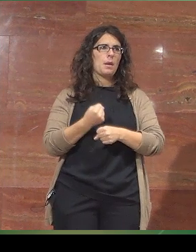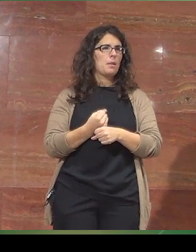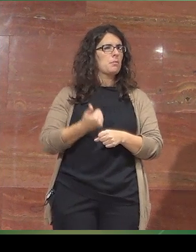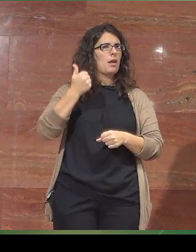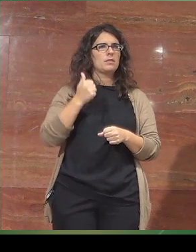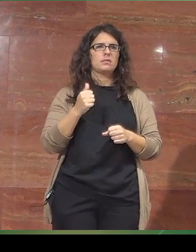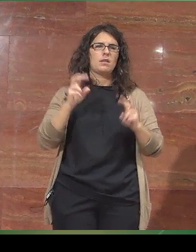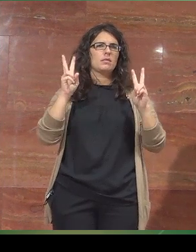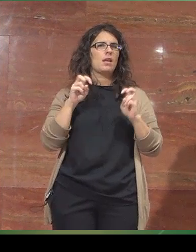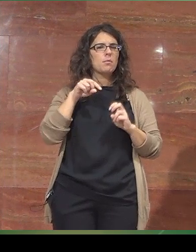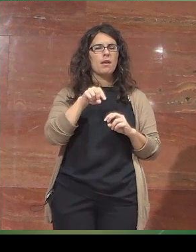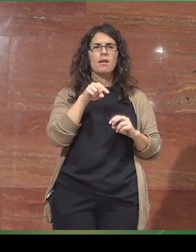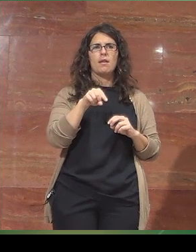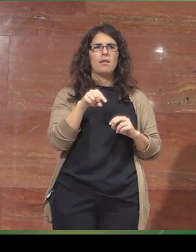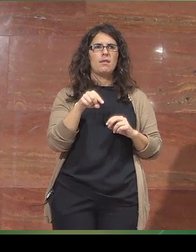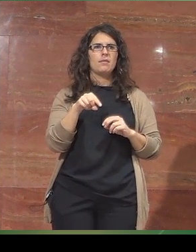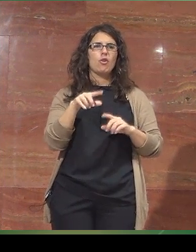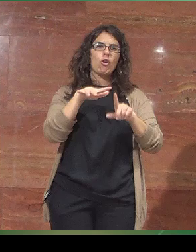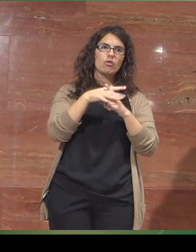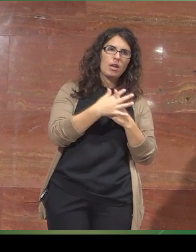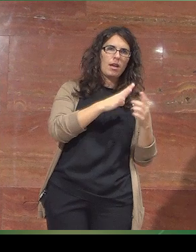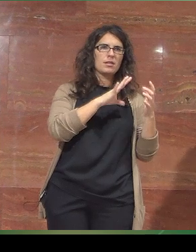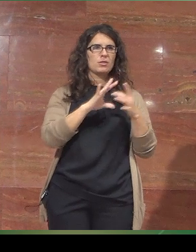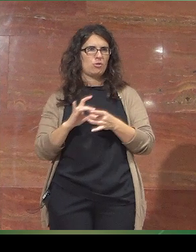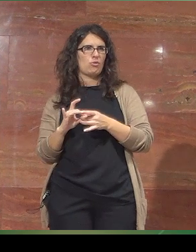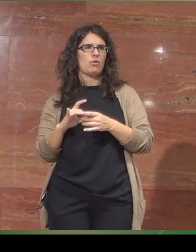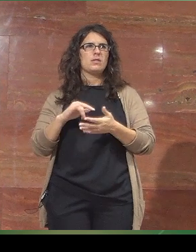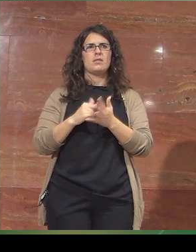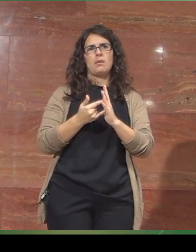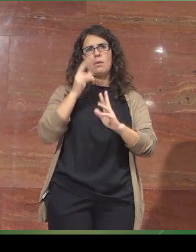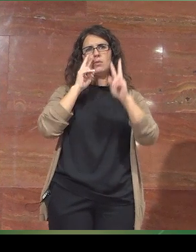construction of visual systems.